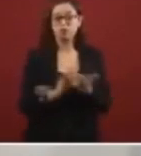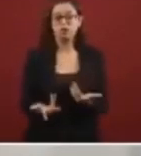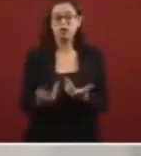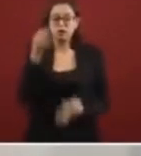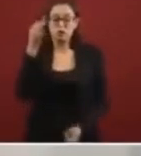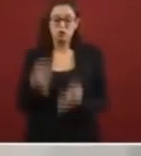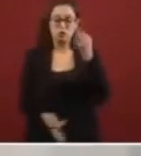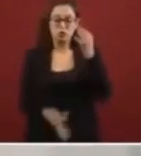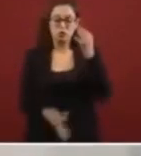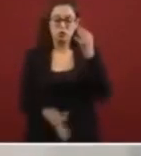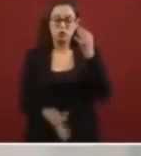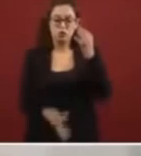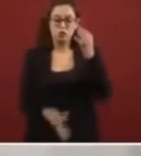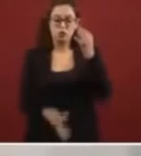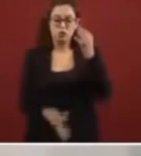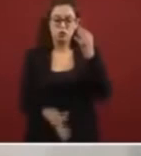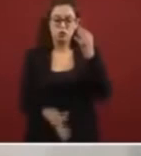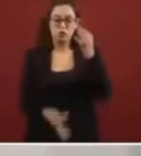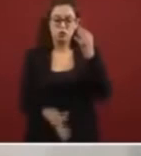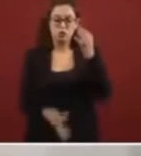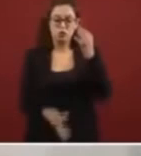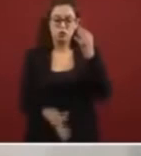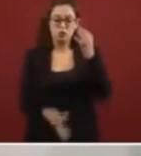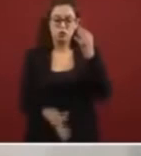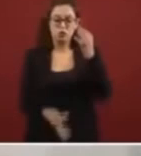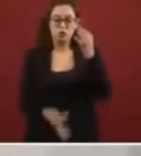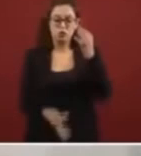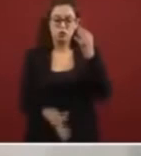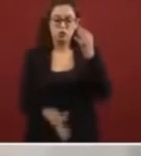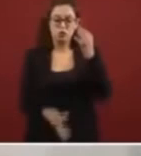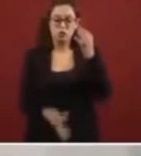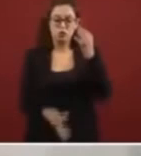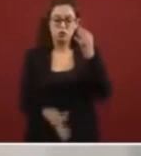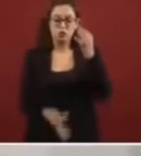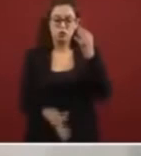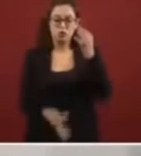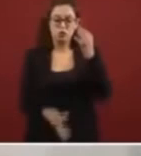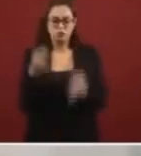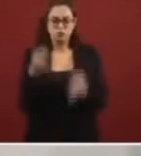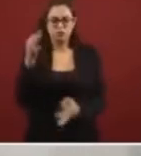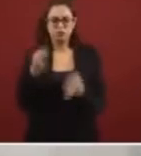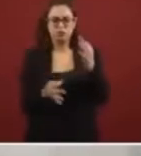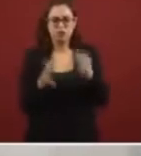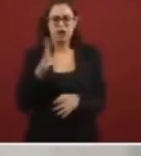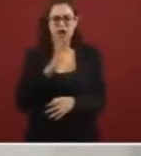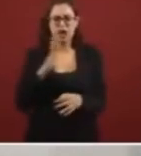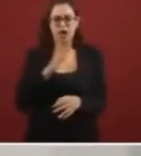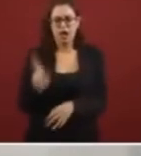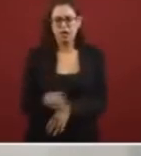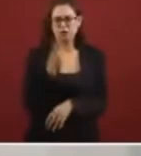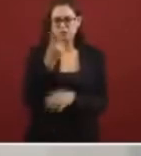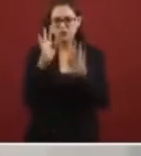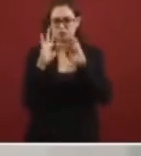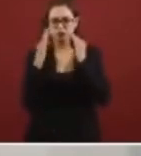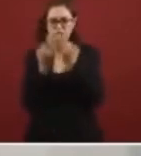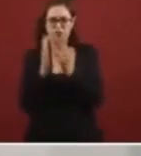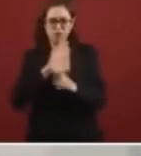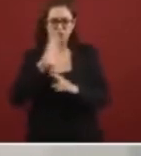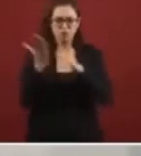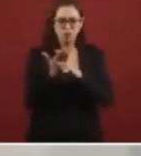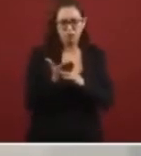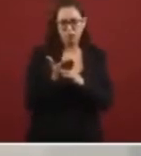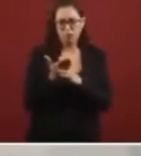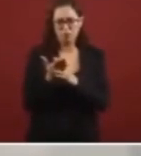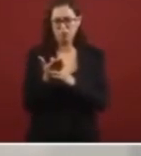en esta en ese contexto. Yes, in the context that you said it, this has two parts. Para toda su audiencia, una